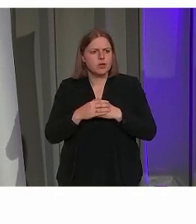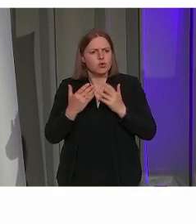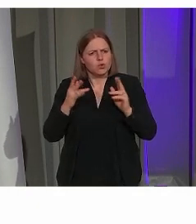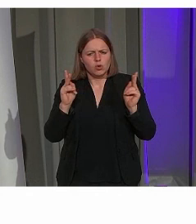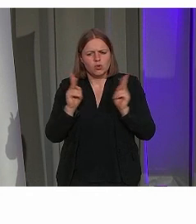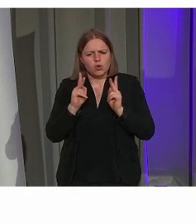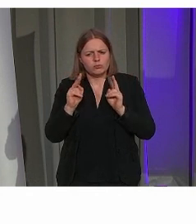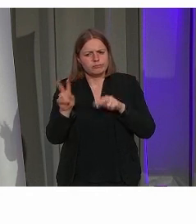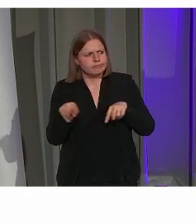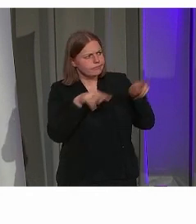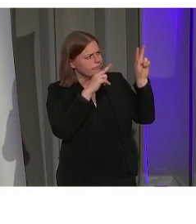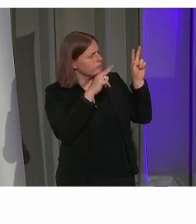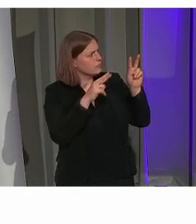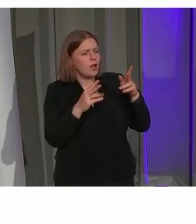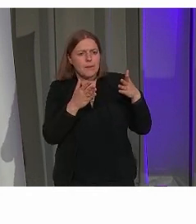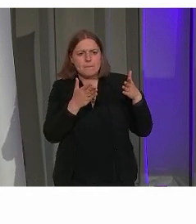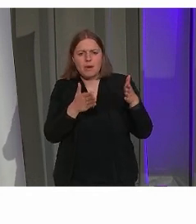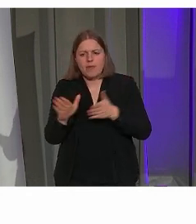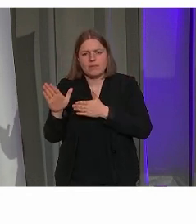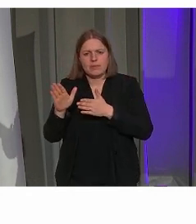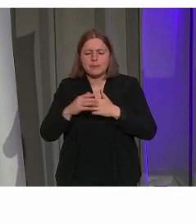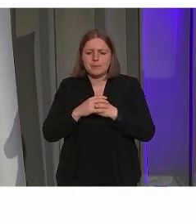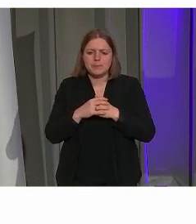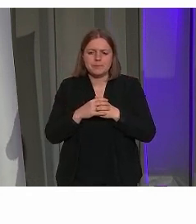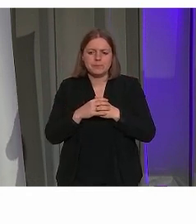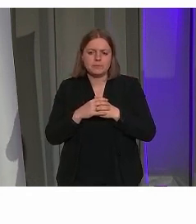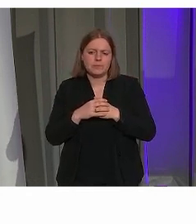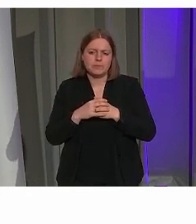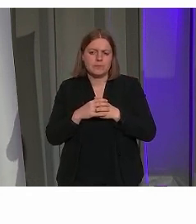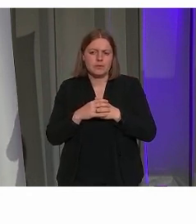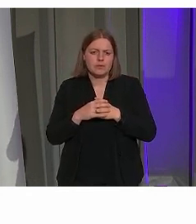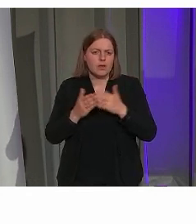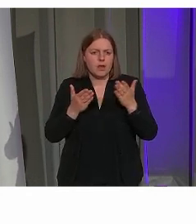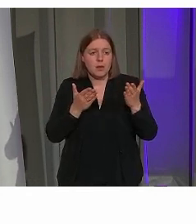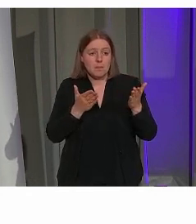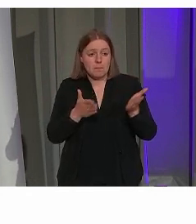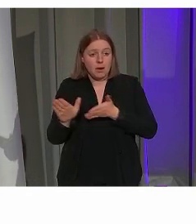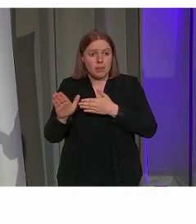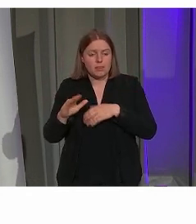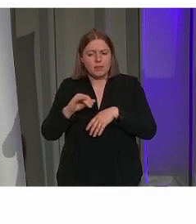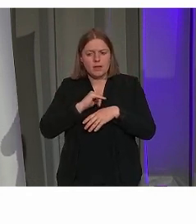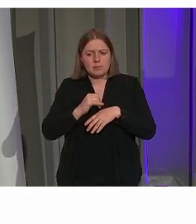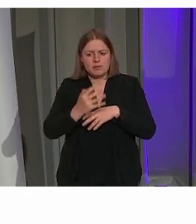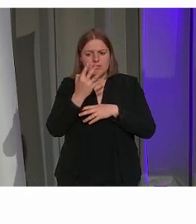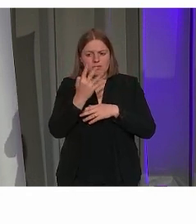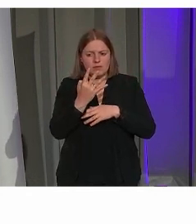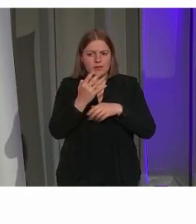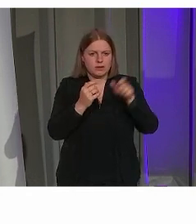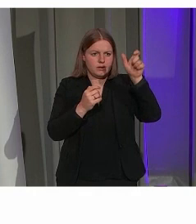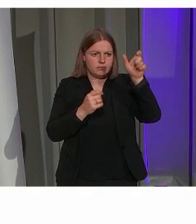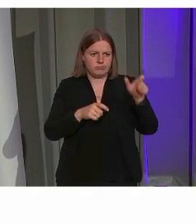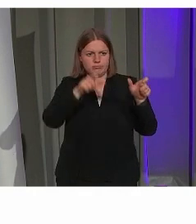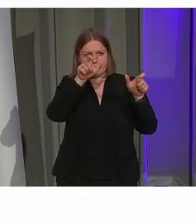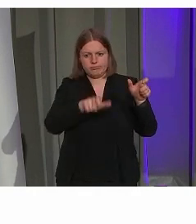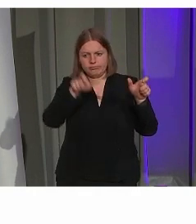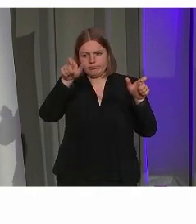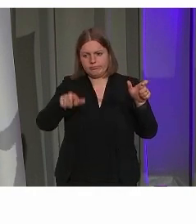linking function, of course, a very connecting function. Let's look at the plan now. The plan consists of